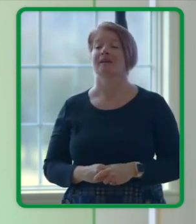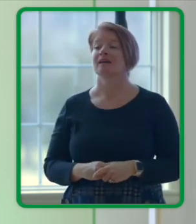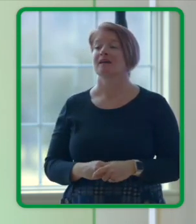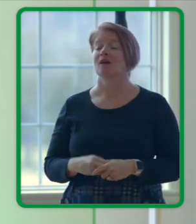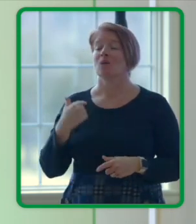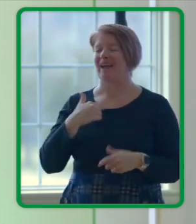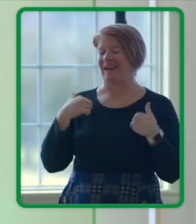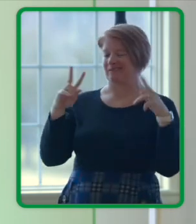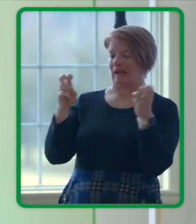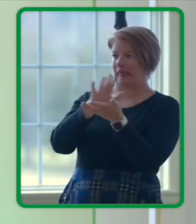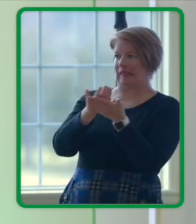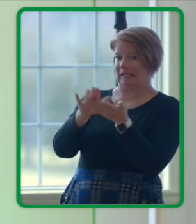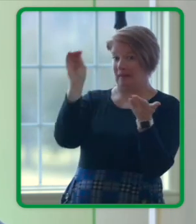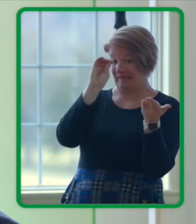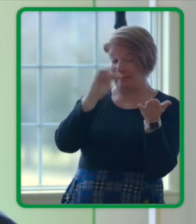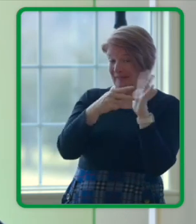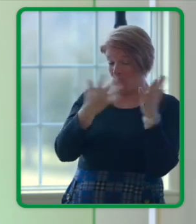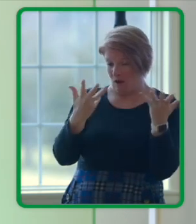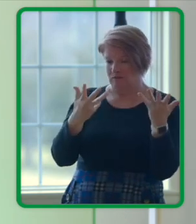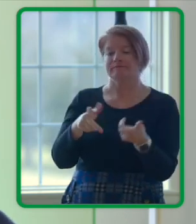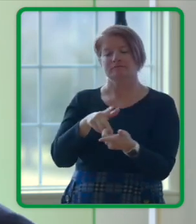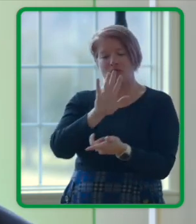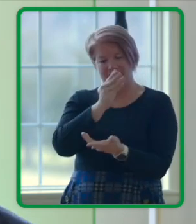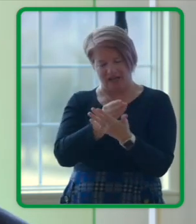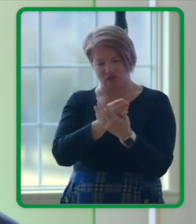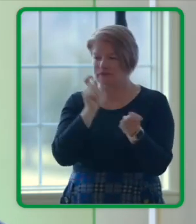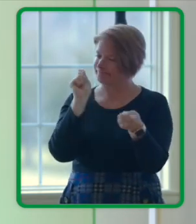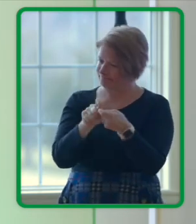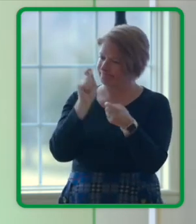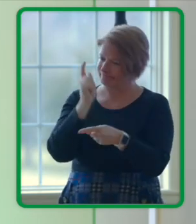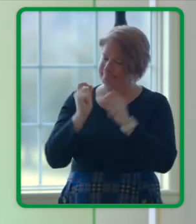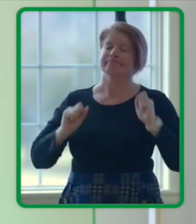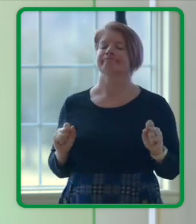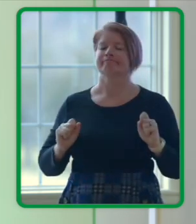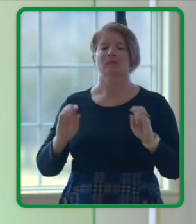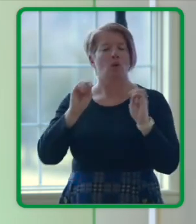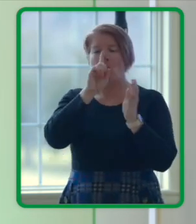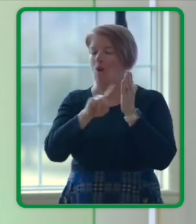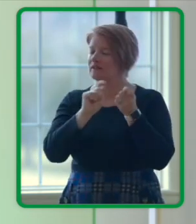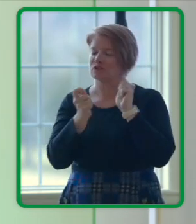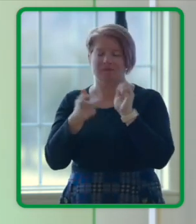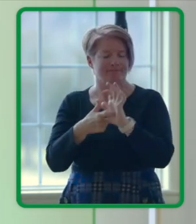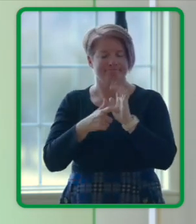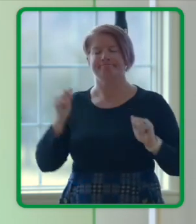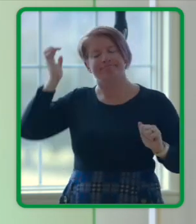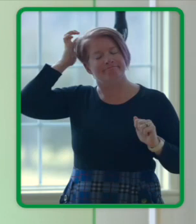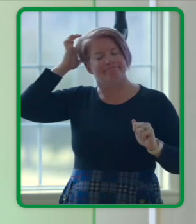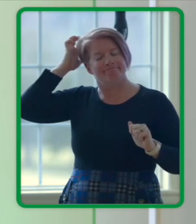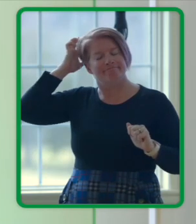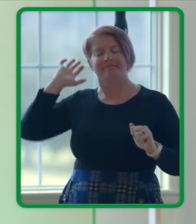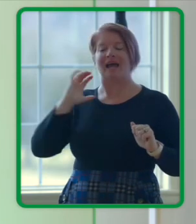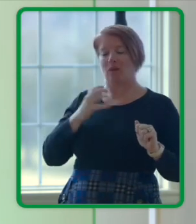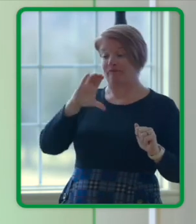What that means is that the financial statements were accurate. No audit adjustments were necessary. Our